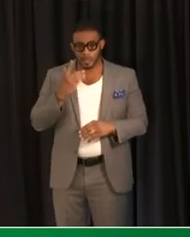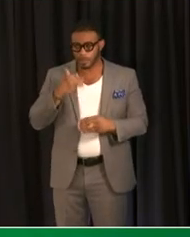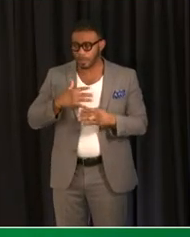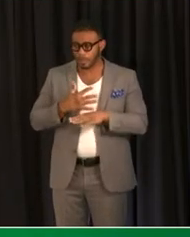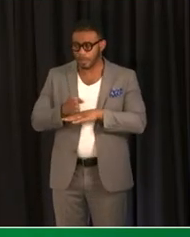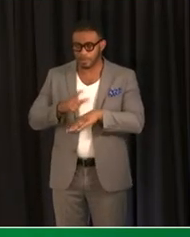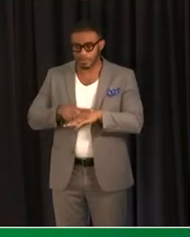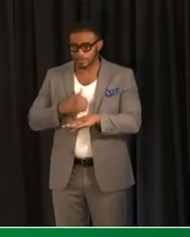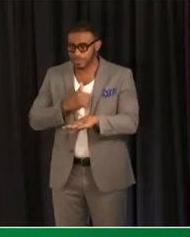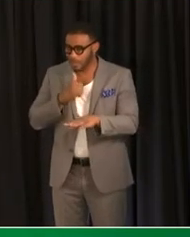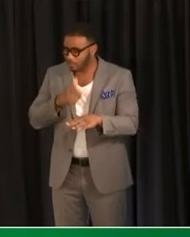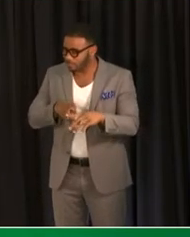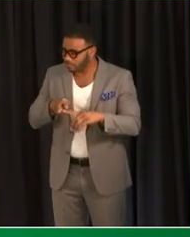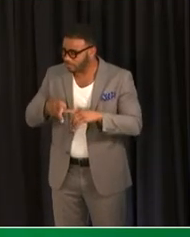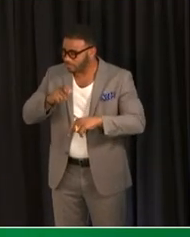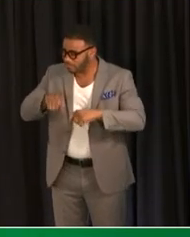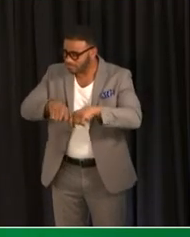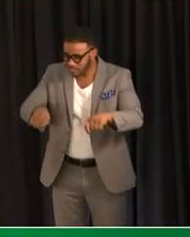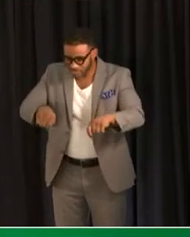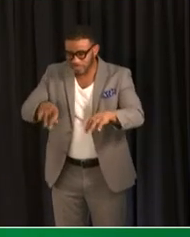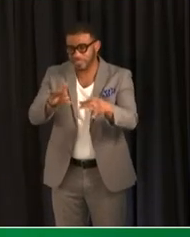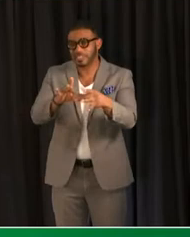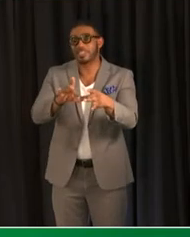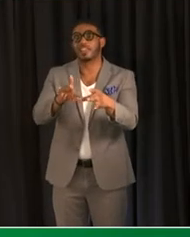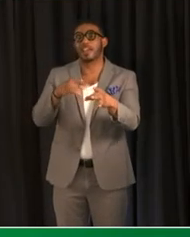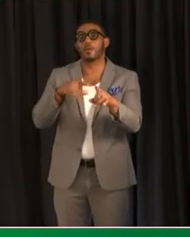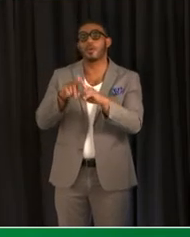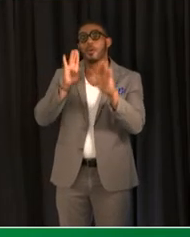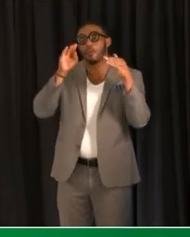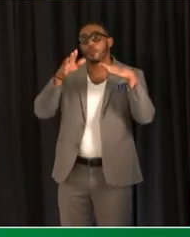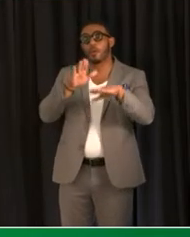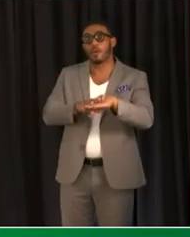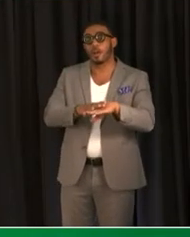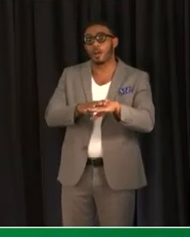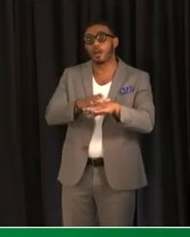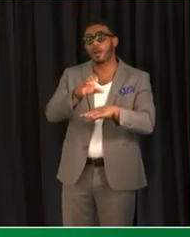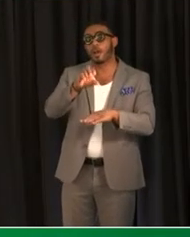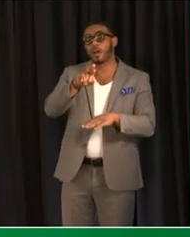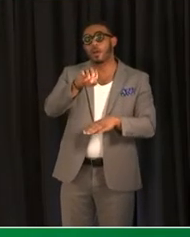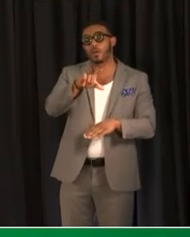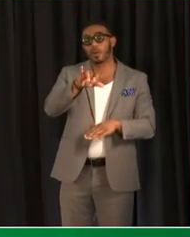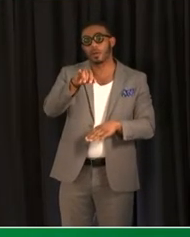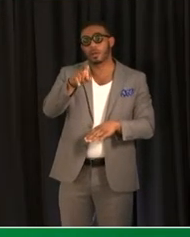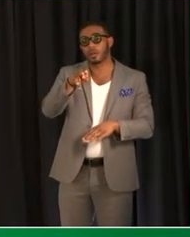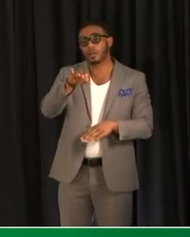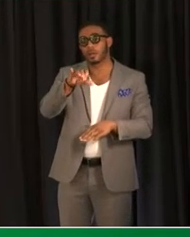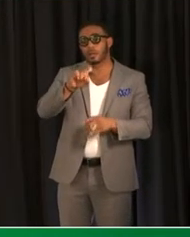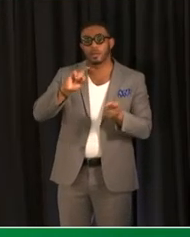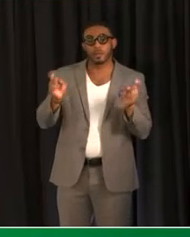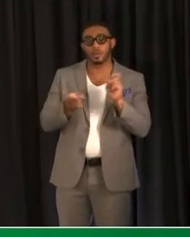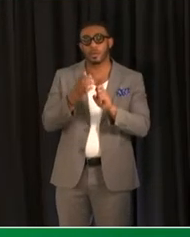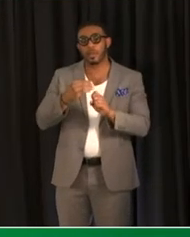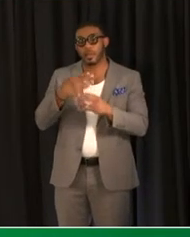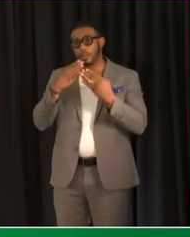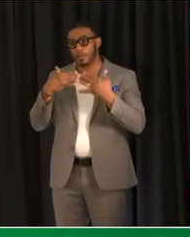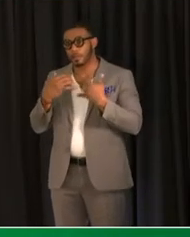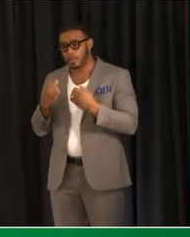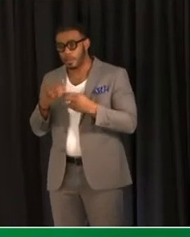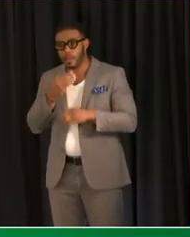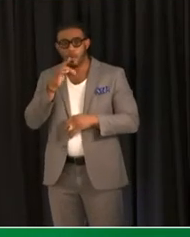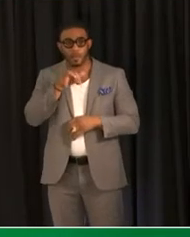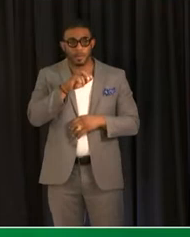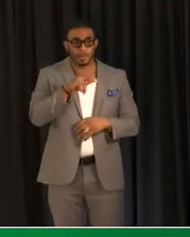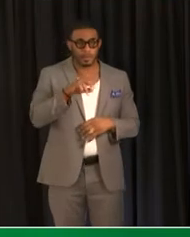know I'm probably out of time here, so I will just wrap up by saying I'm also very focused on criminal justice reform and public